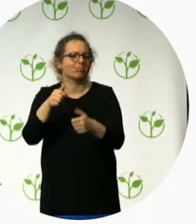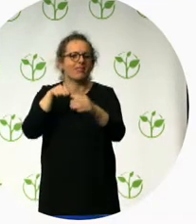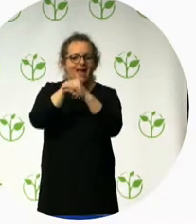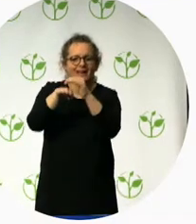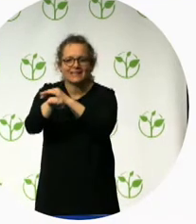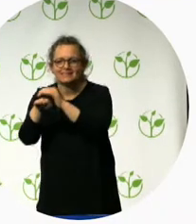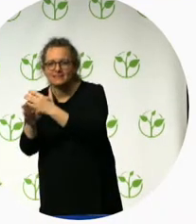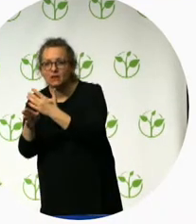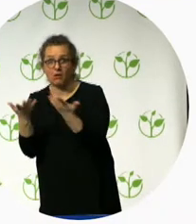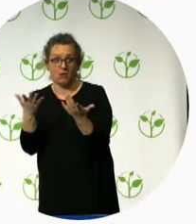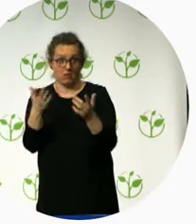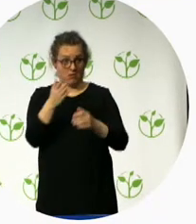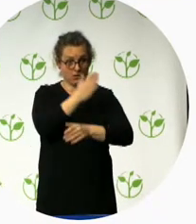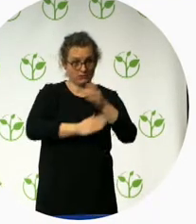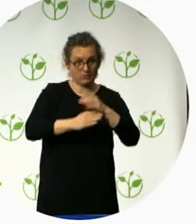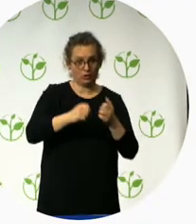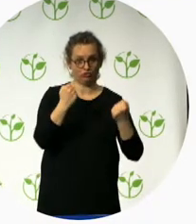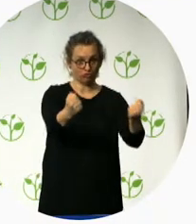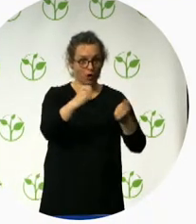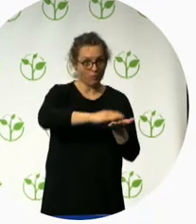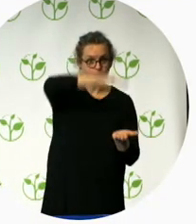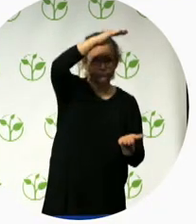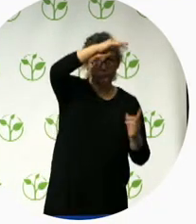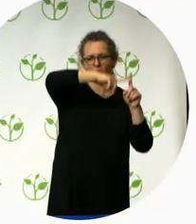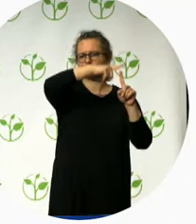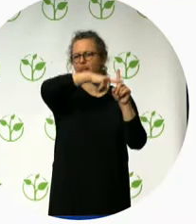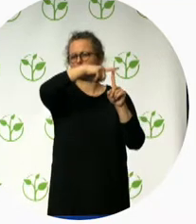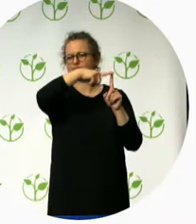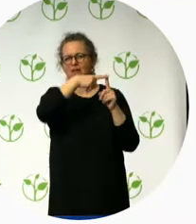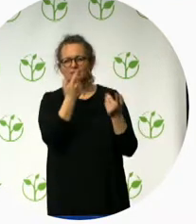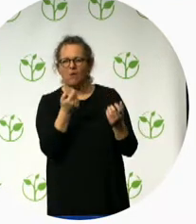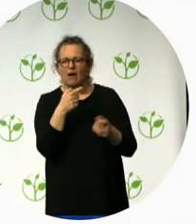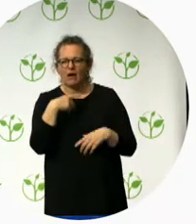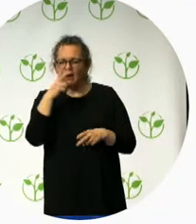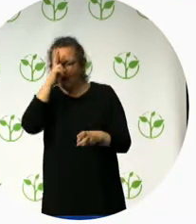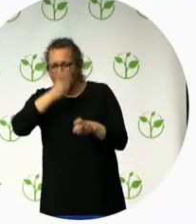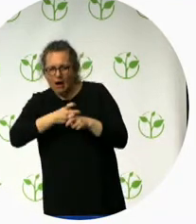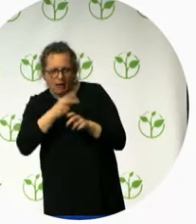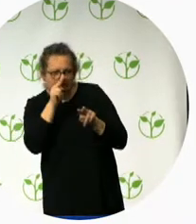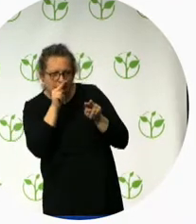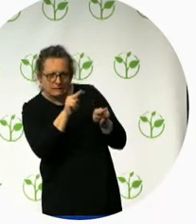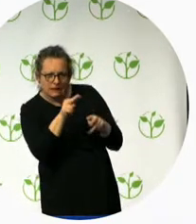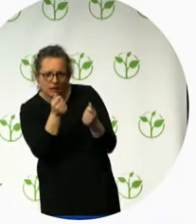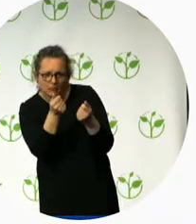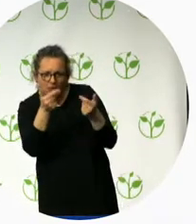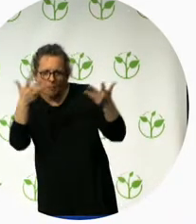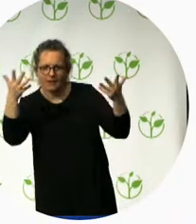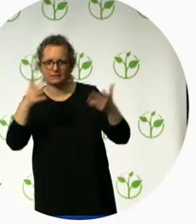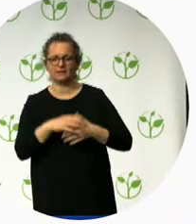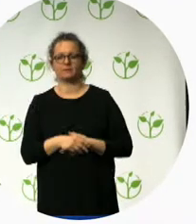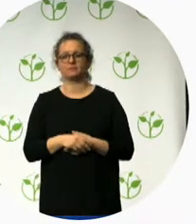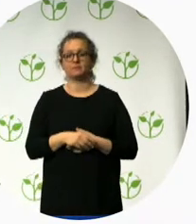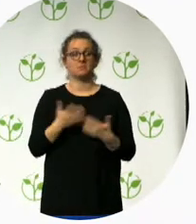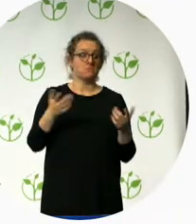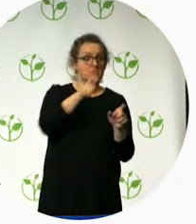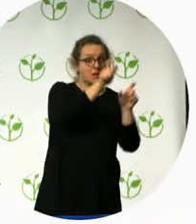disabilities themselves find it challenging in terms of accessing schools, accessing